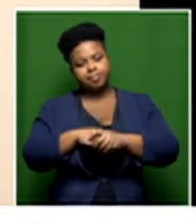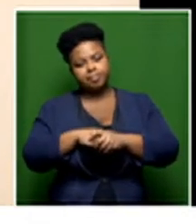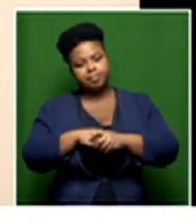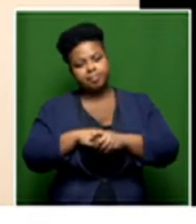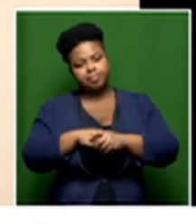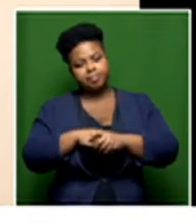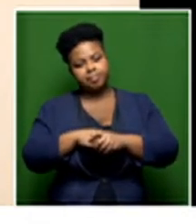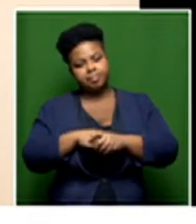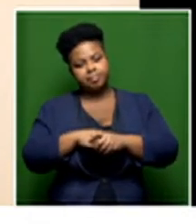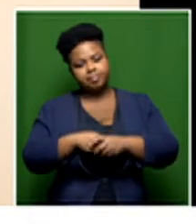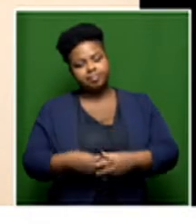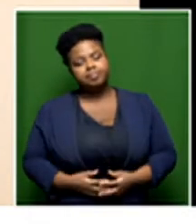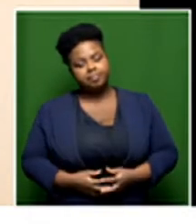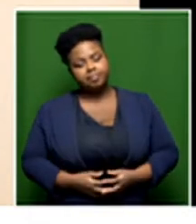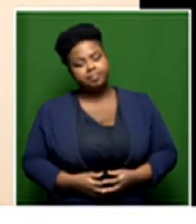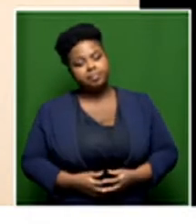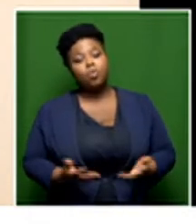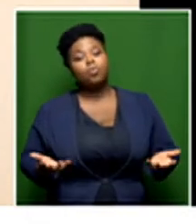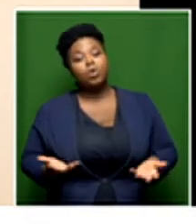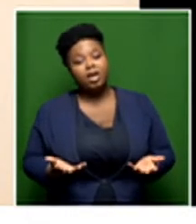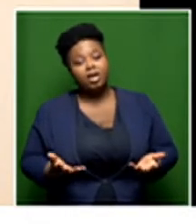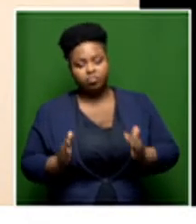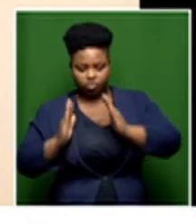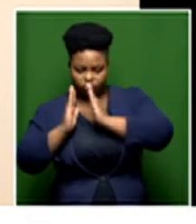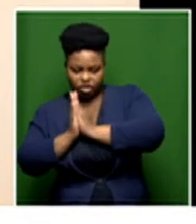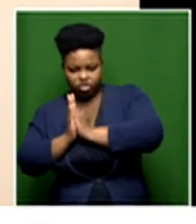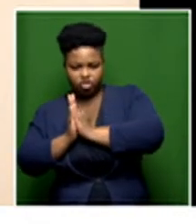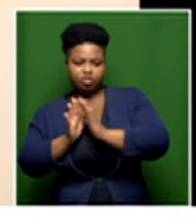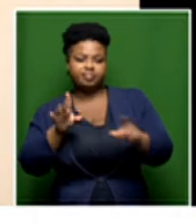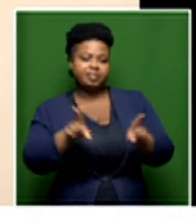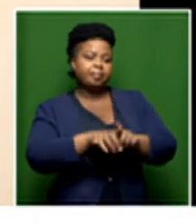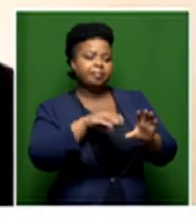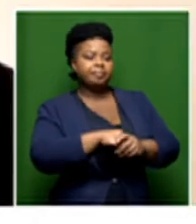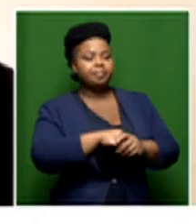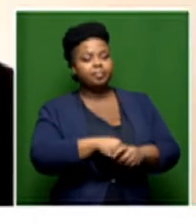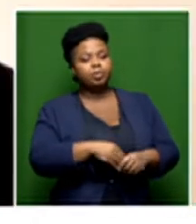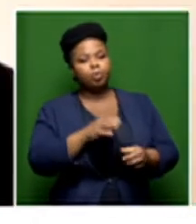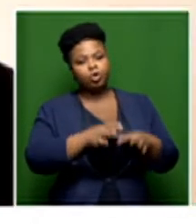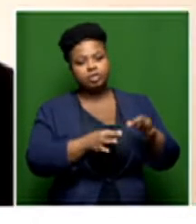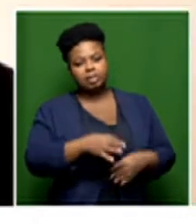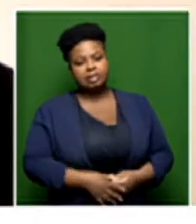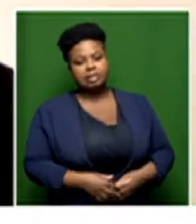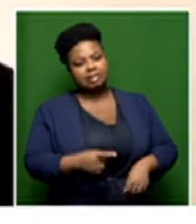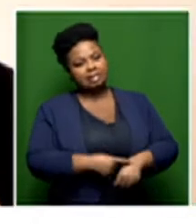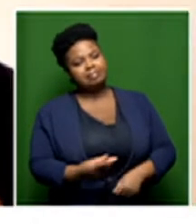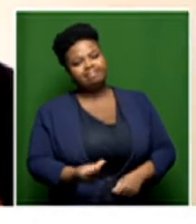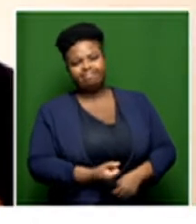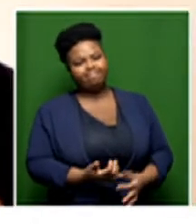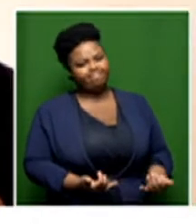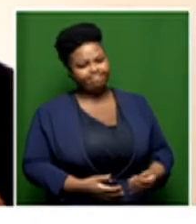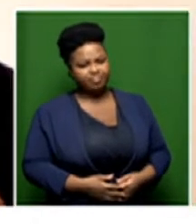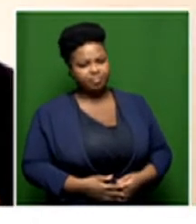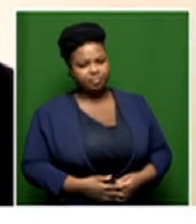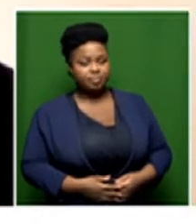we should be everybody should be included in church and in politics. Our time is up, Zubeida, but